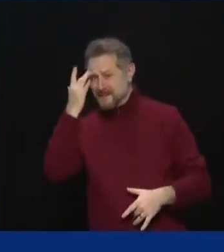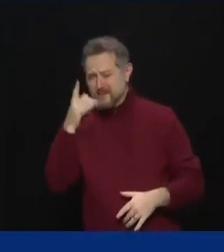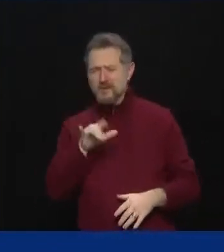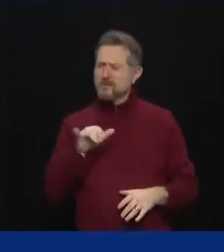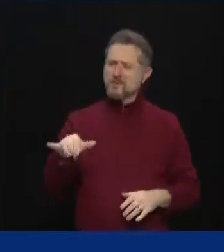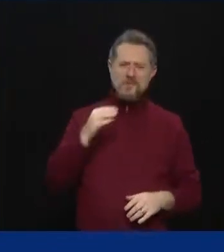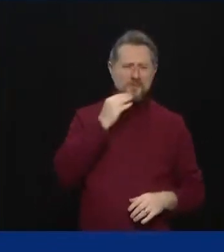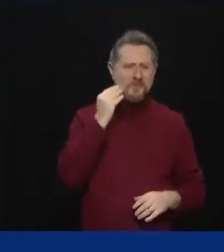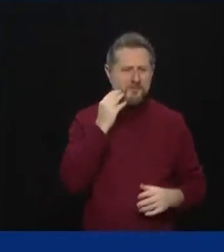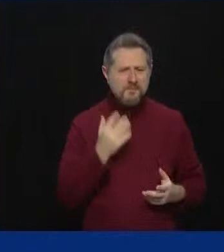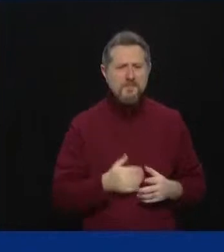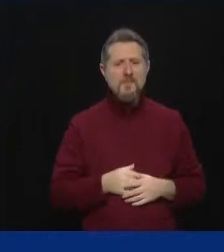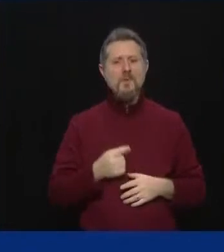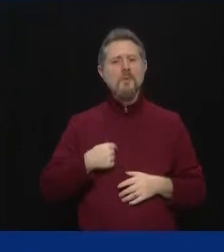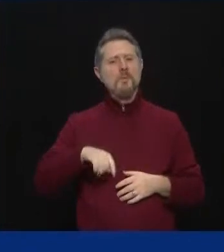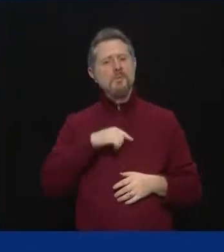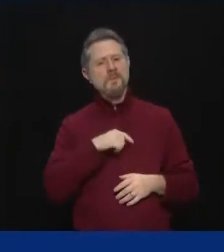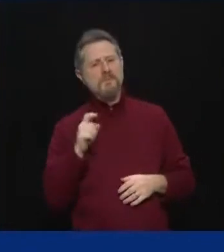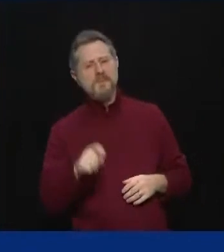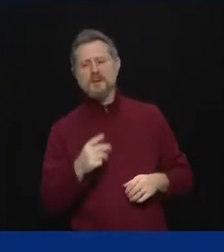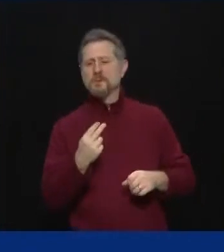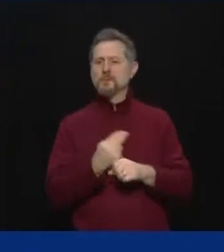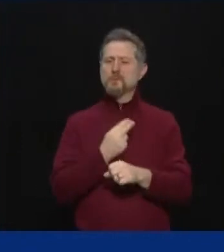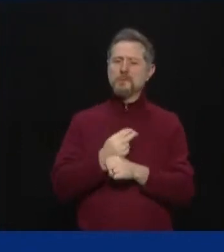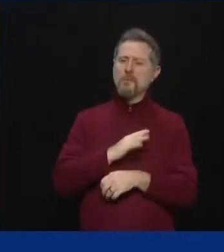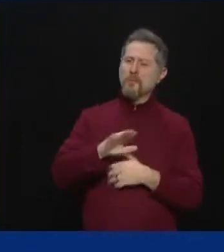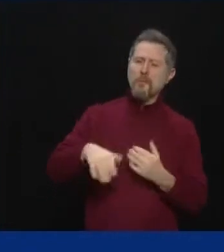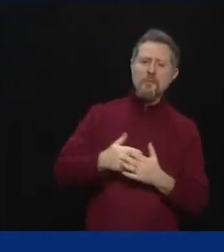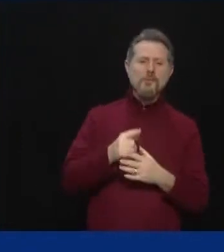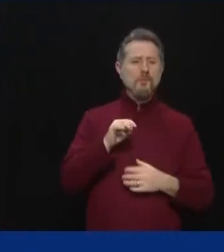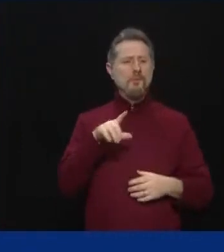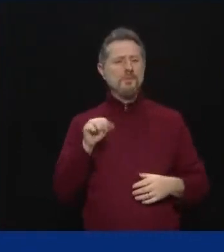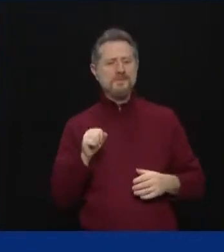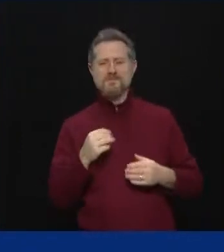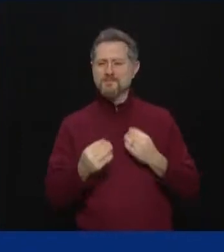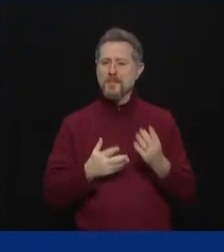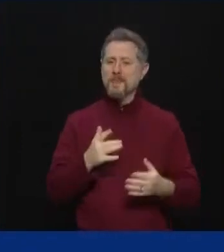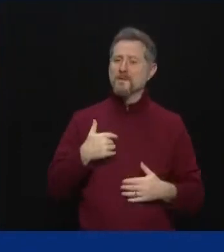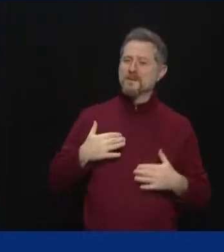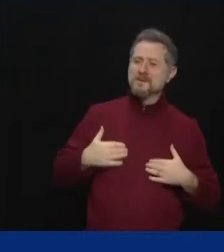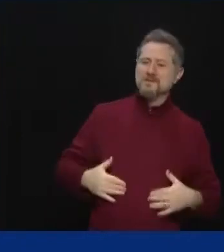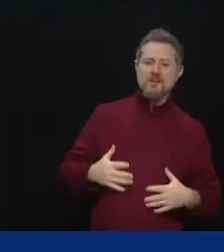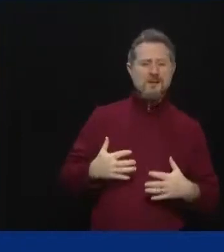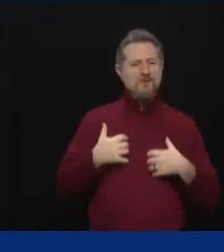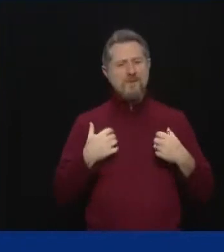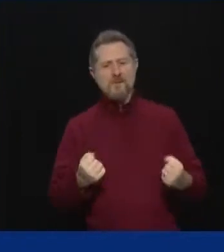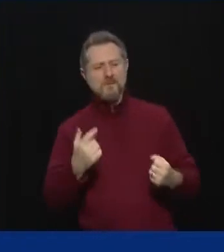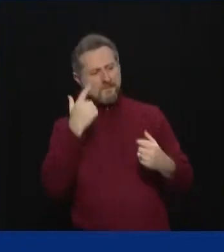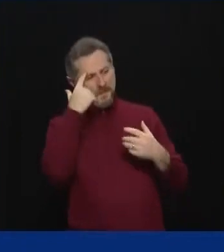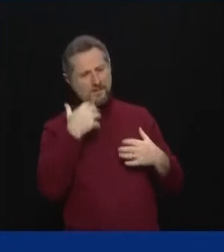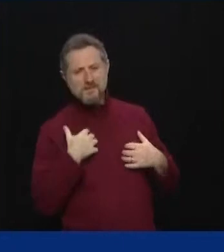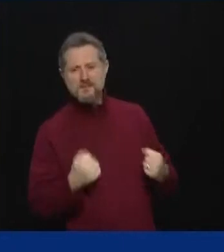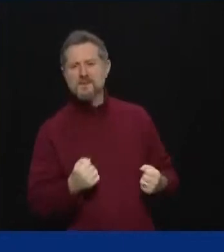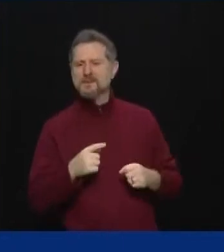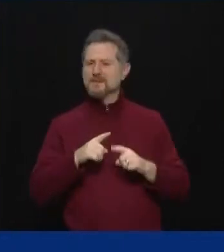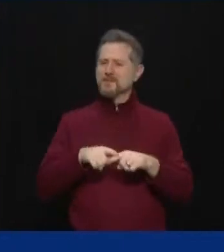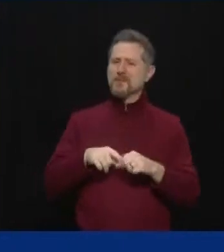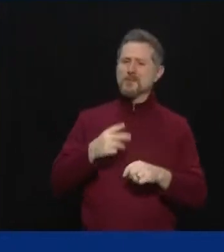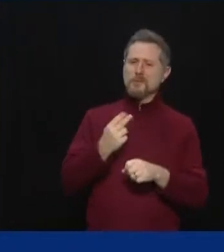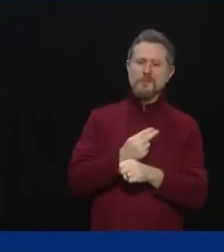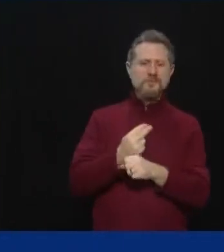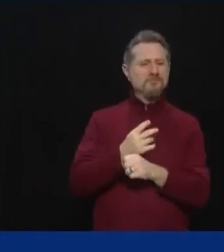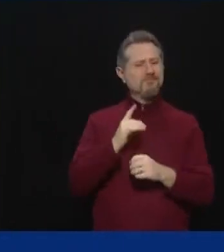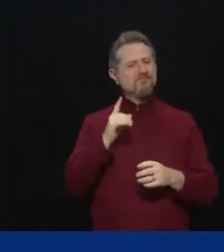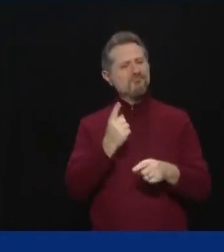simply must use these tools. Our physical and our mental health depend on it. So as we prepare for the